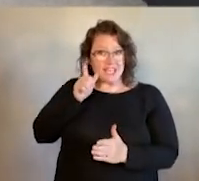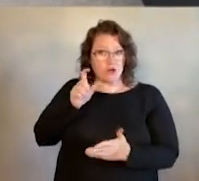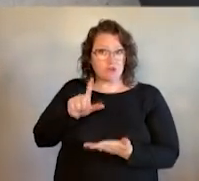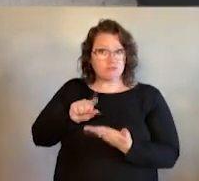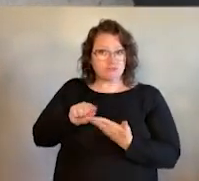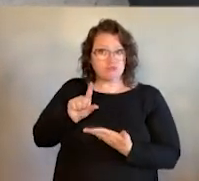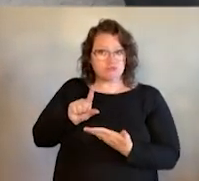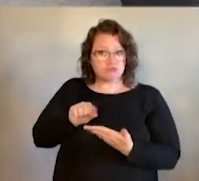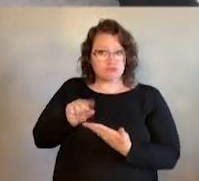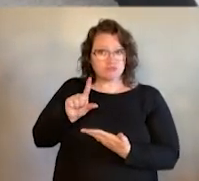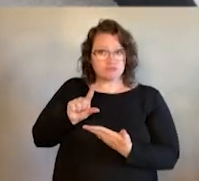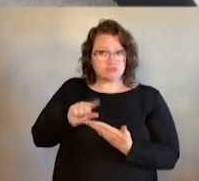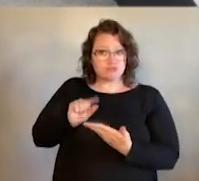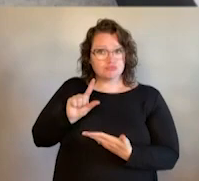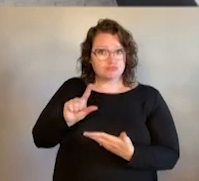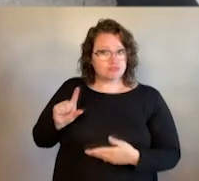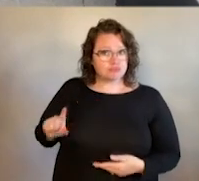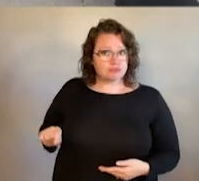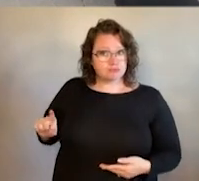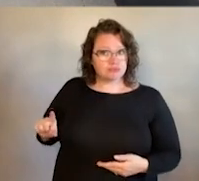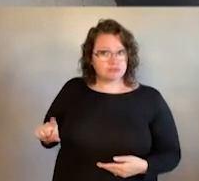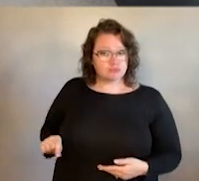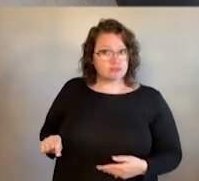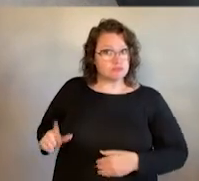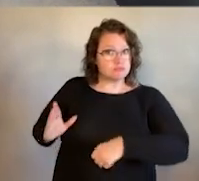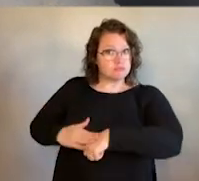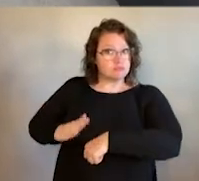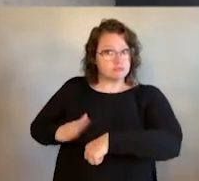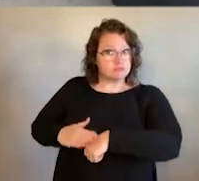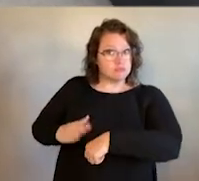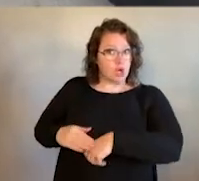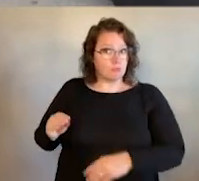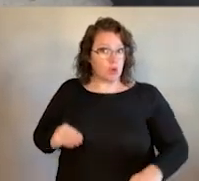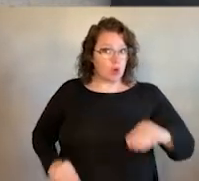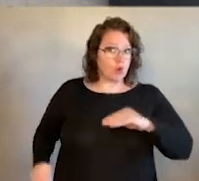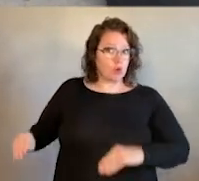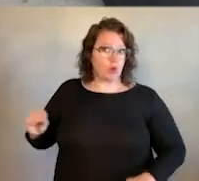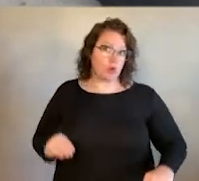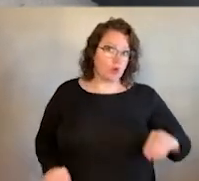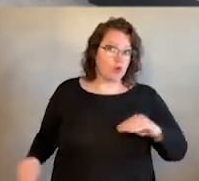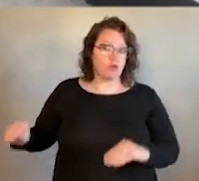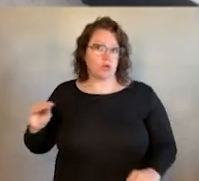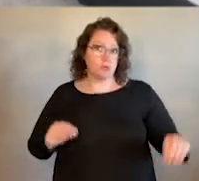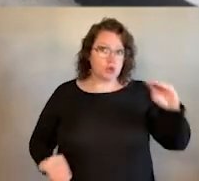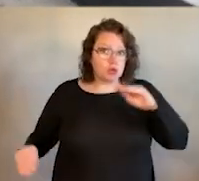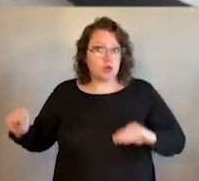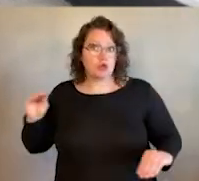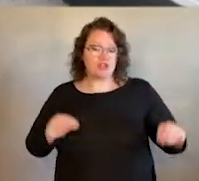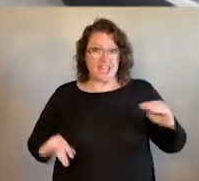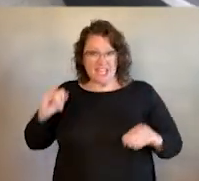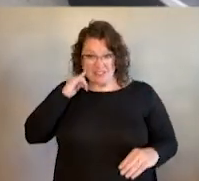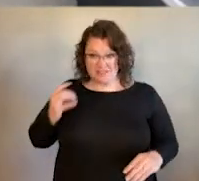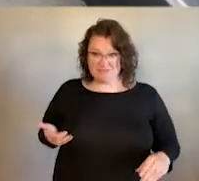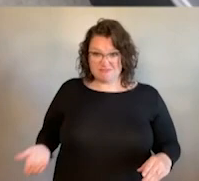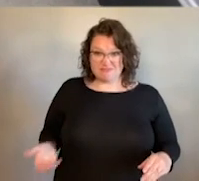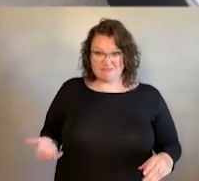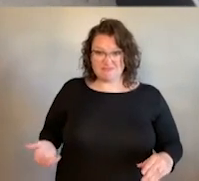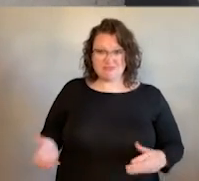normally, and that's your warning to say, you better start moving, and it gets louder. And if you shake it,